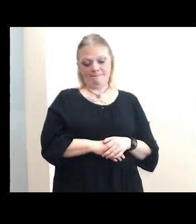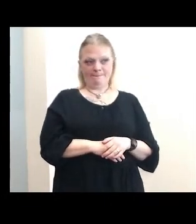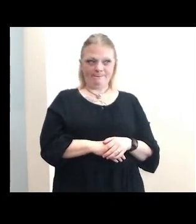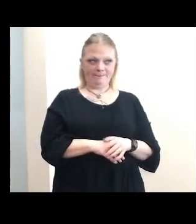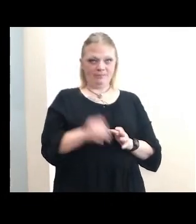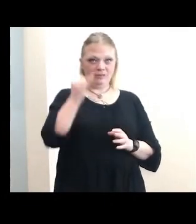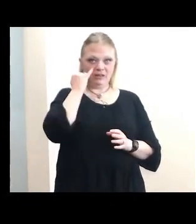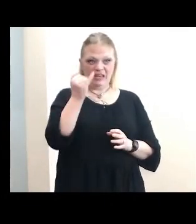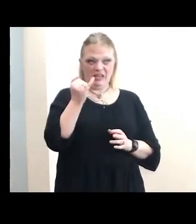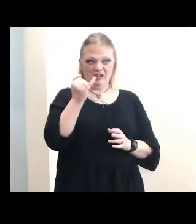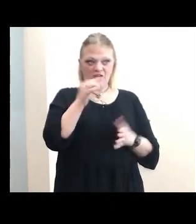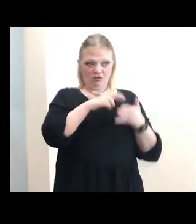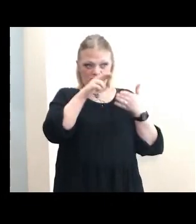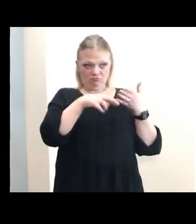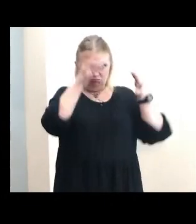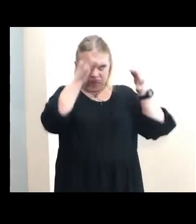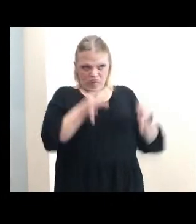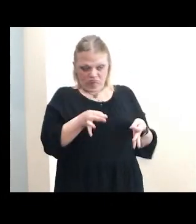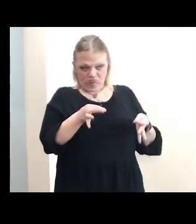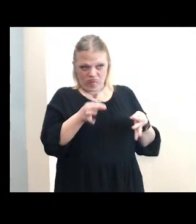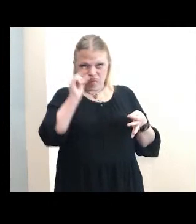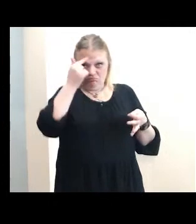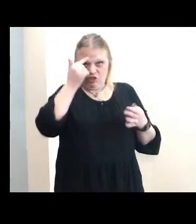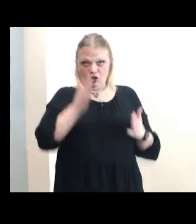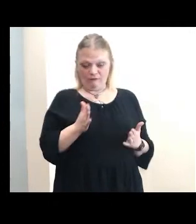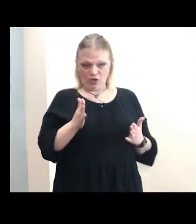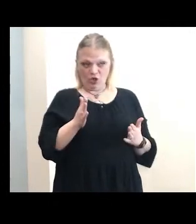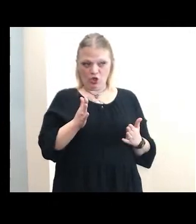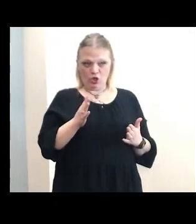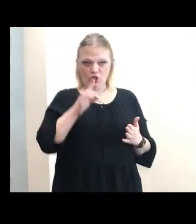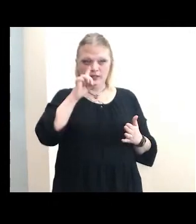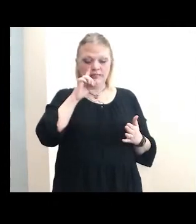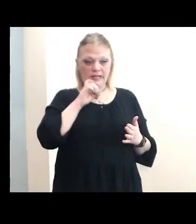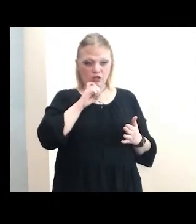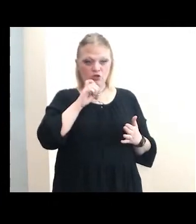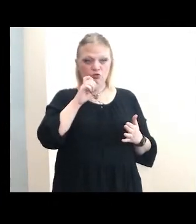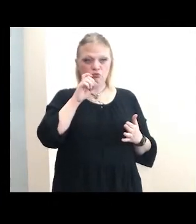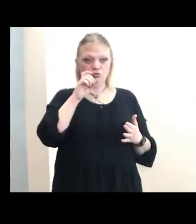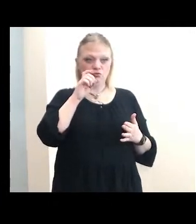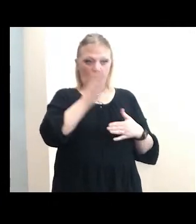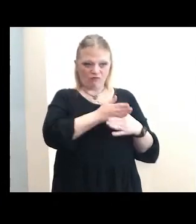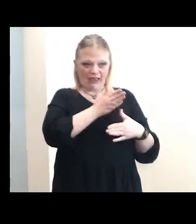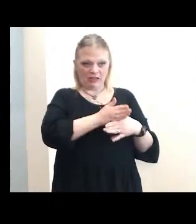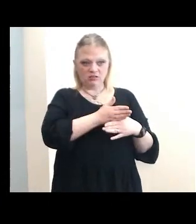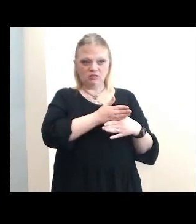if it's determined that the governor sexually harassed